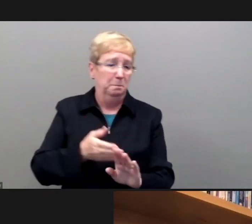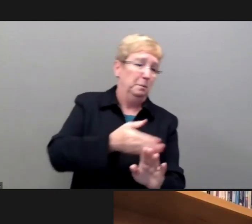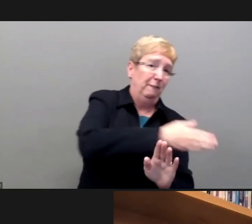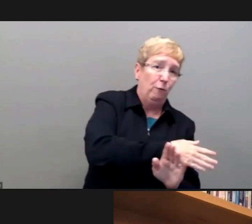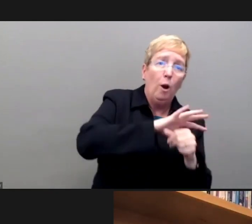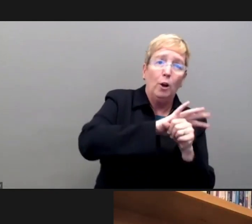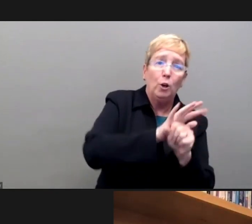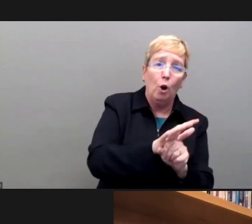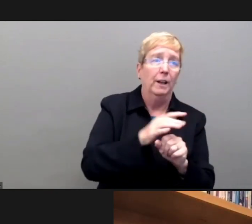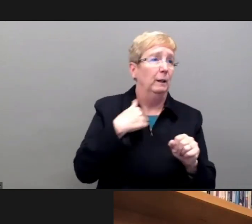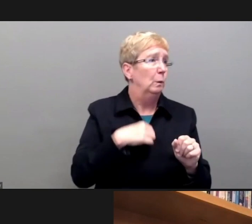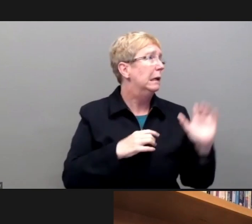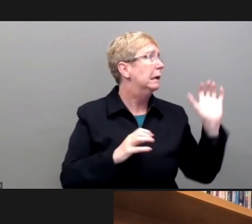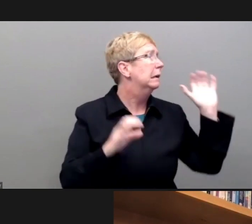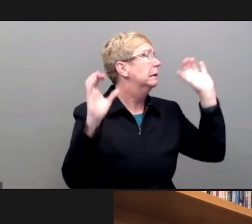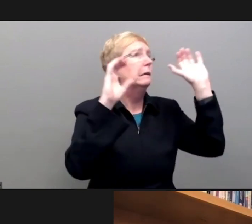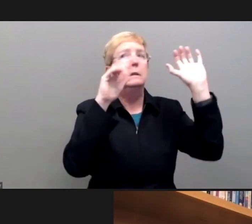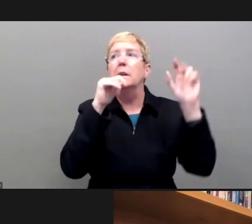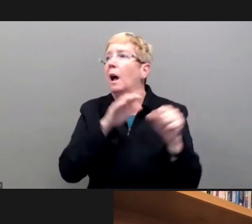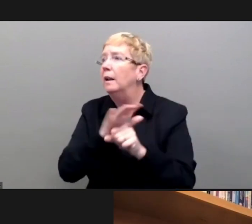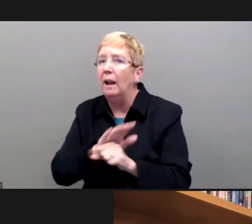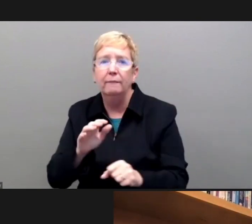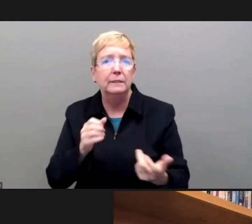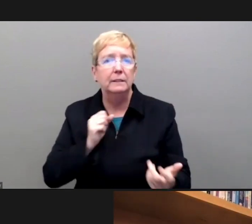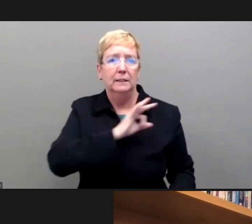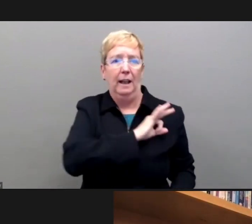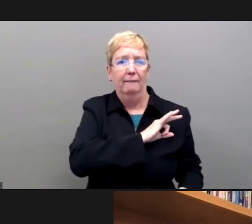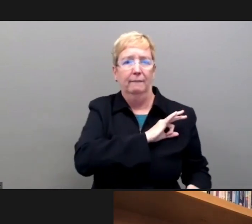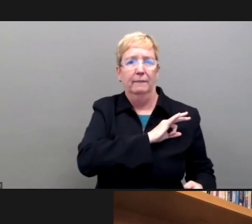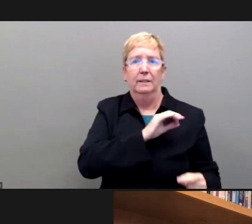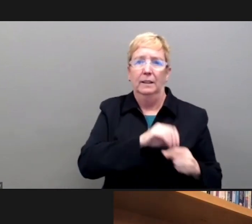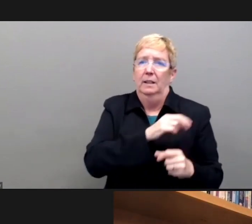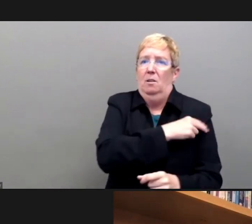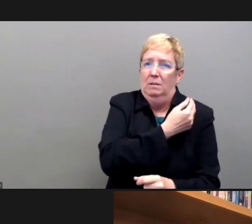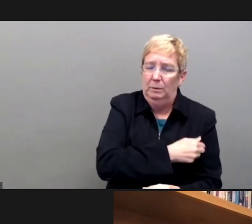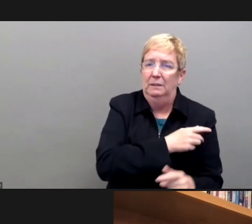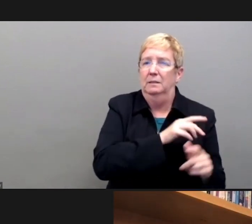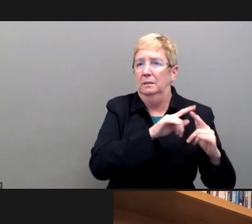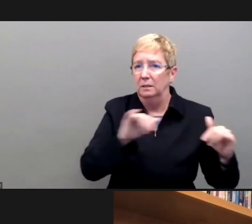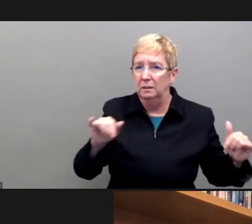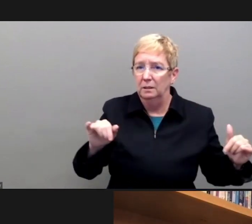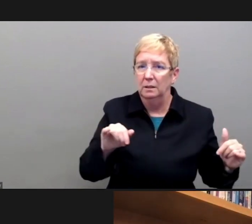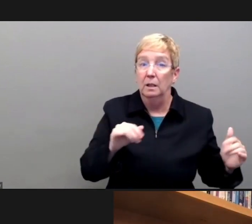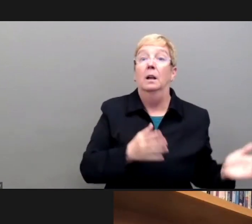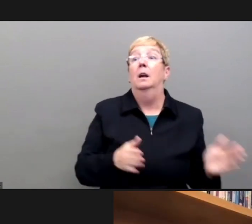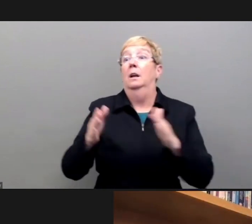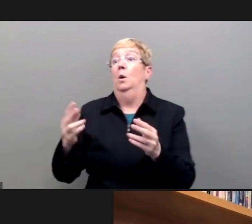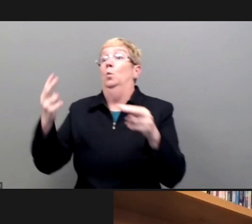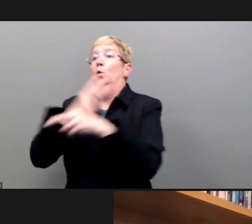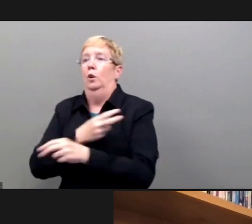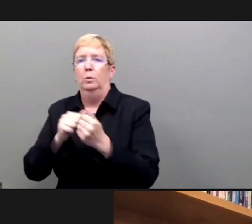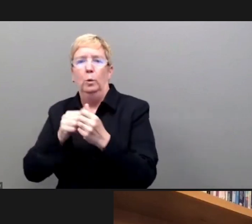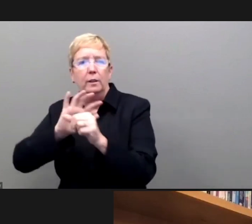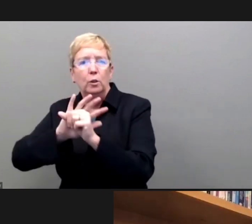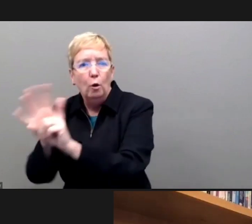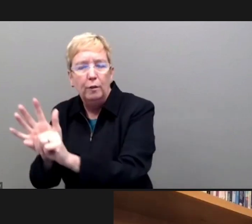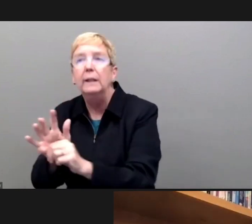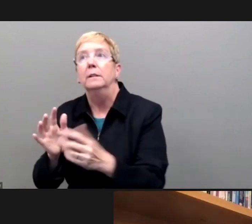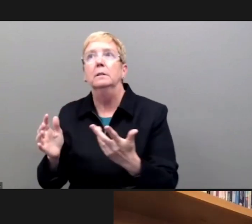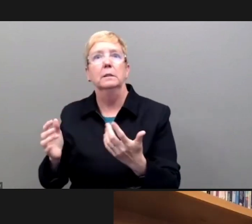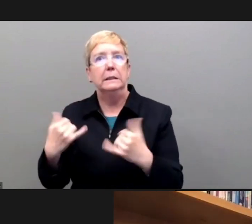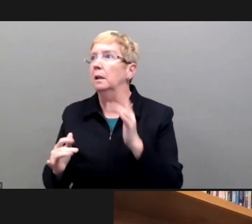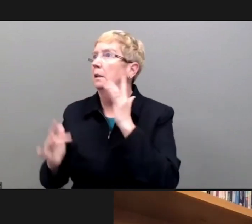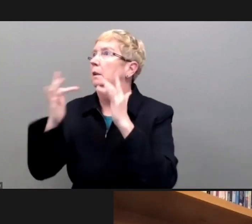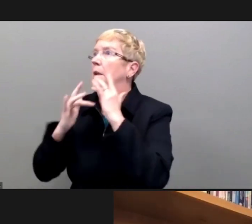enough healthcare personnel to support us and to treat us, particularly with New Mexico's underlying